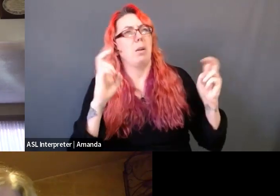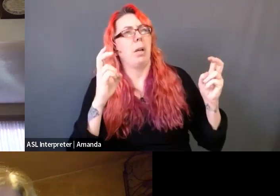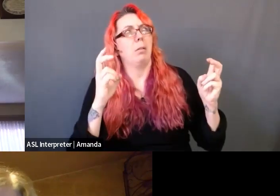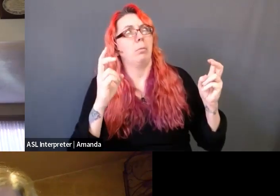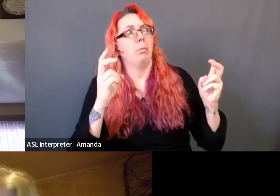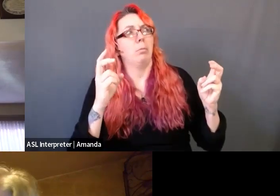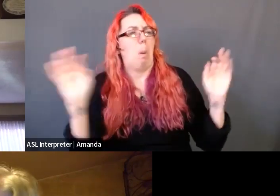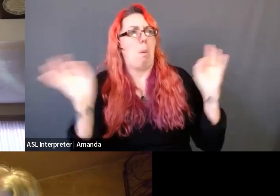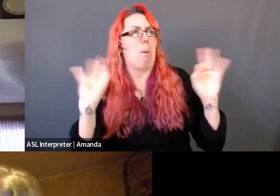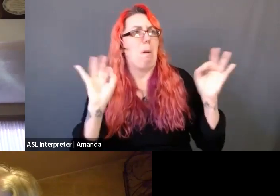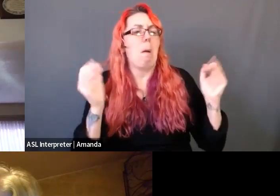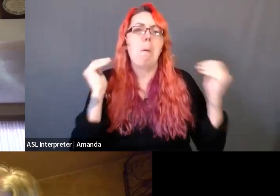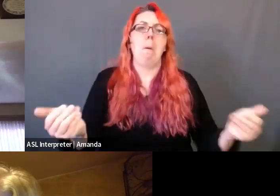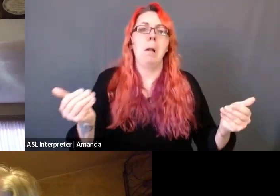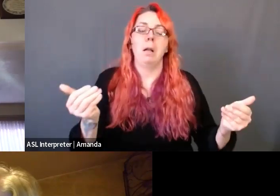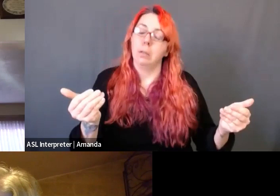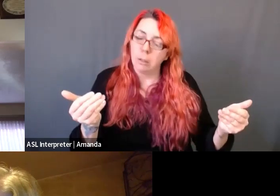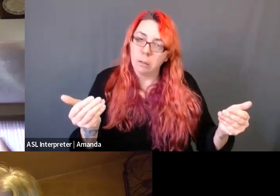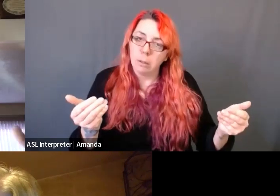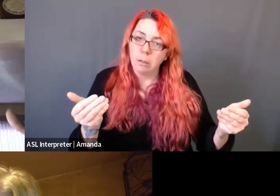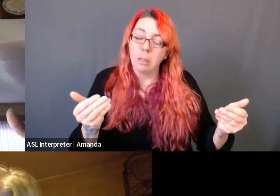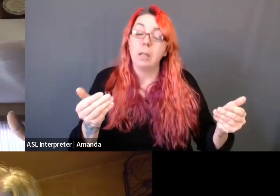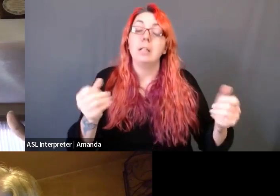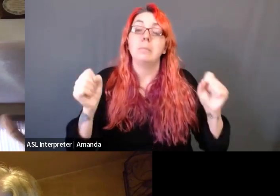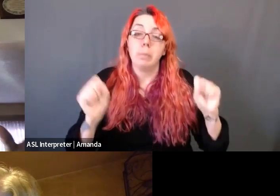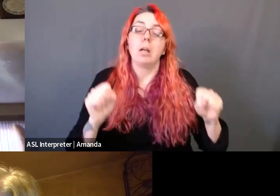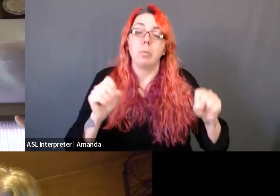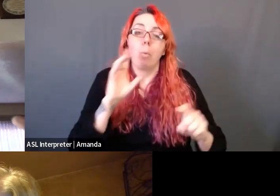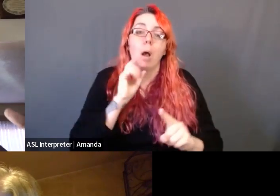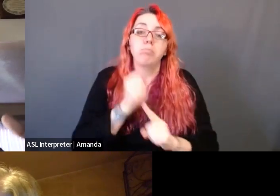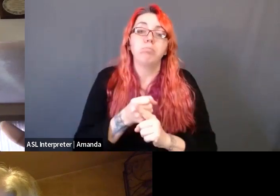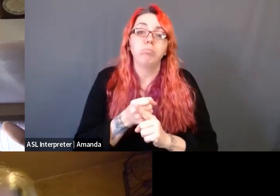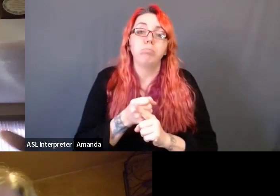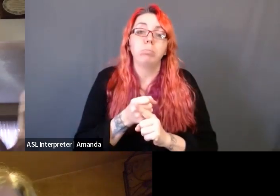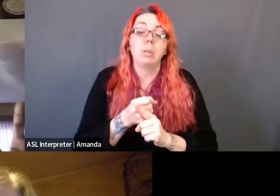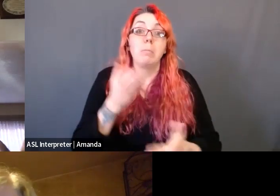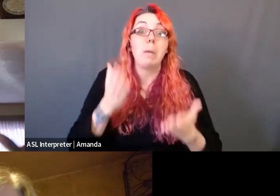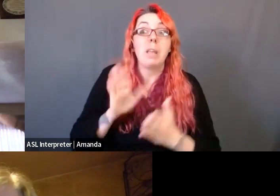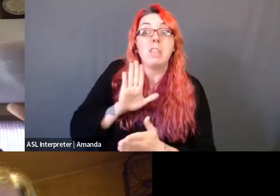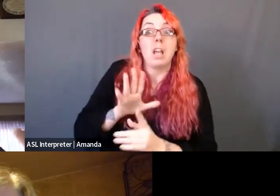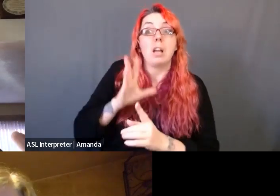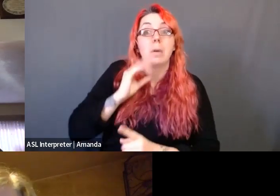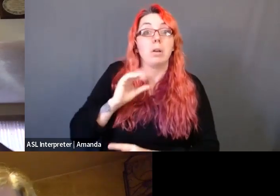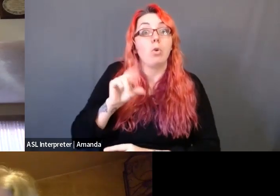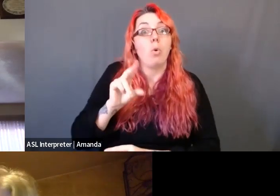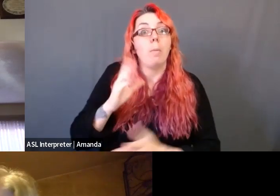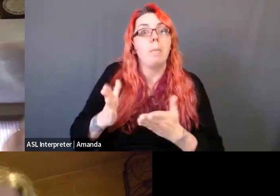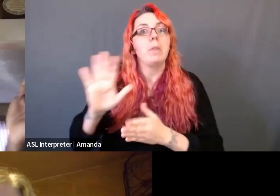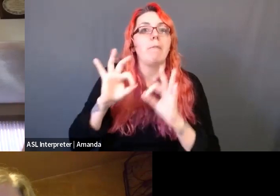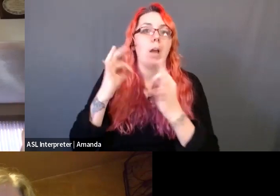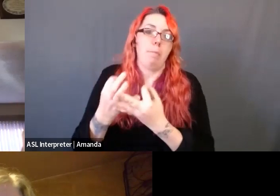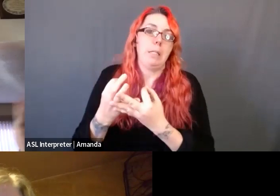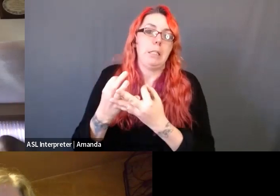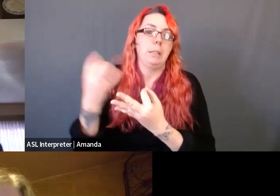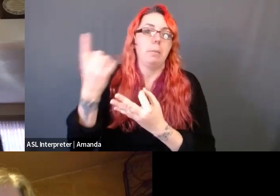their personal self-identified lived experience, it might be a community that they're part of, family that they're part of, relationship that they're in, children that